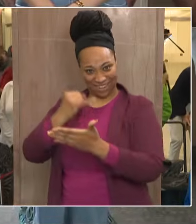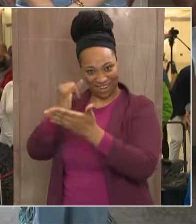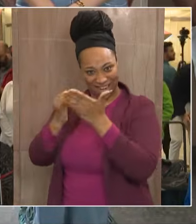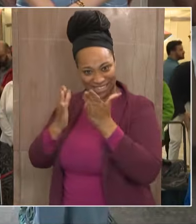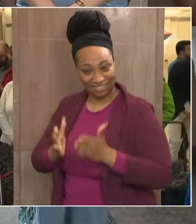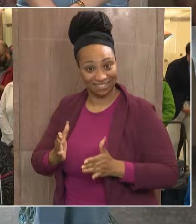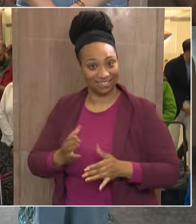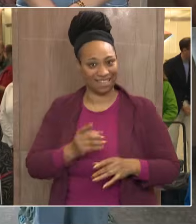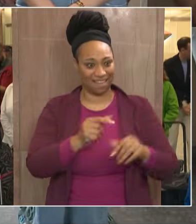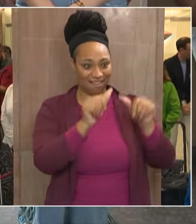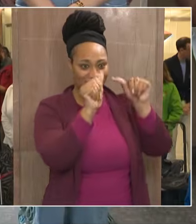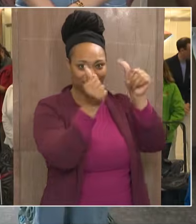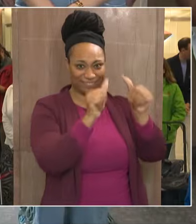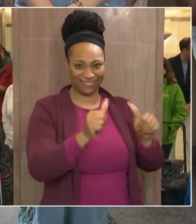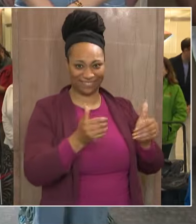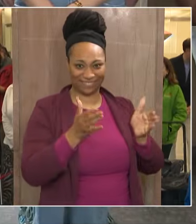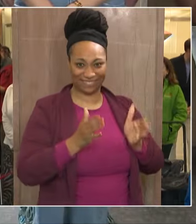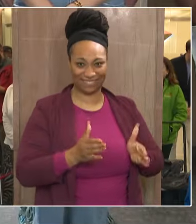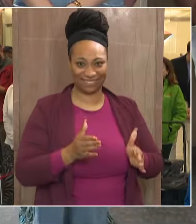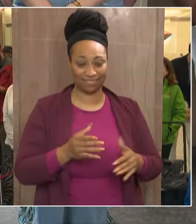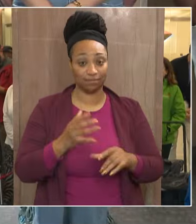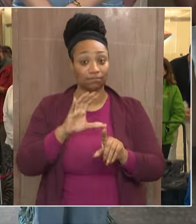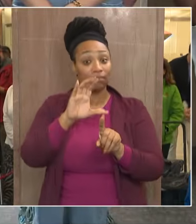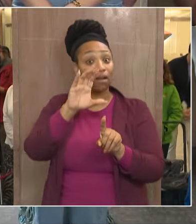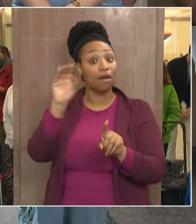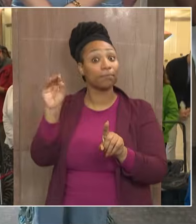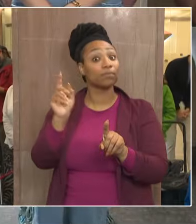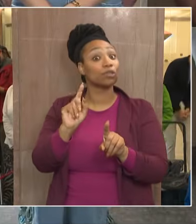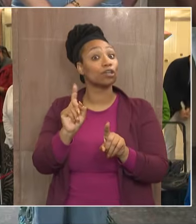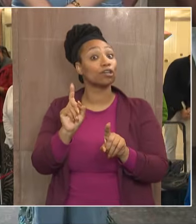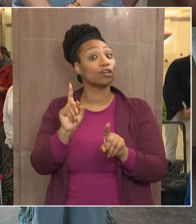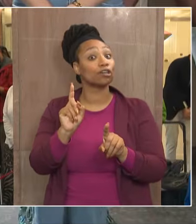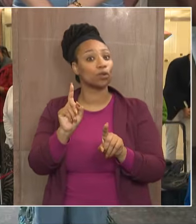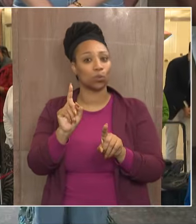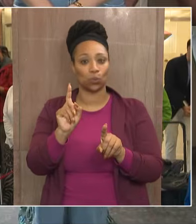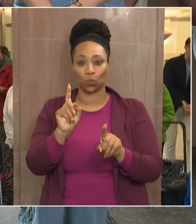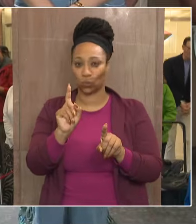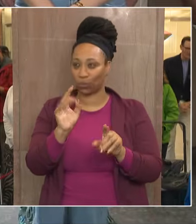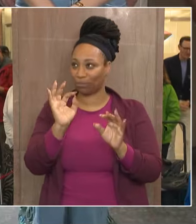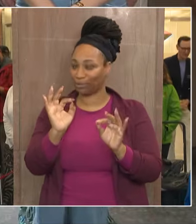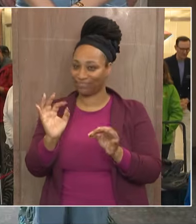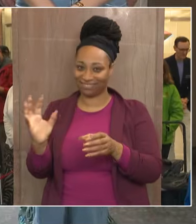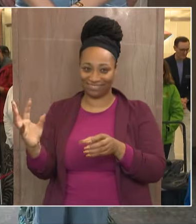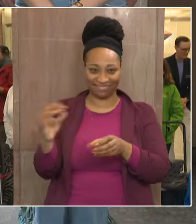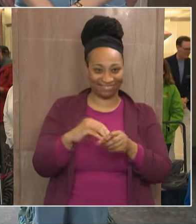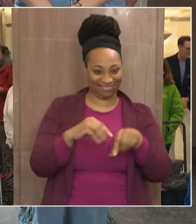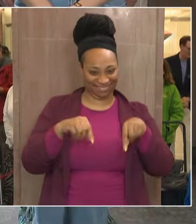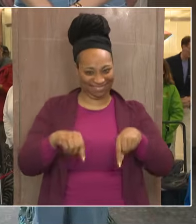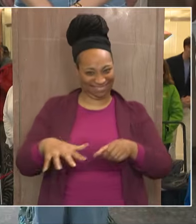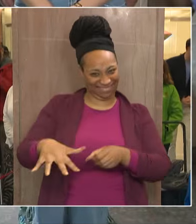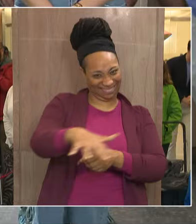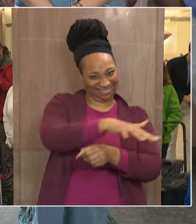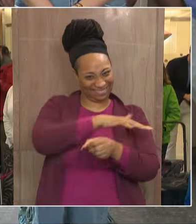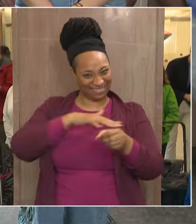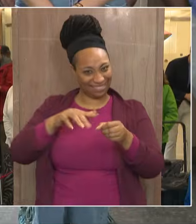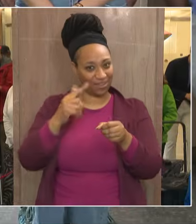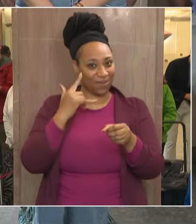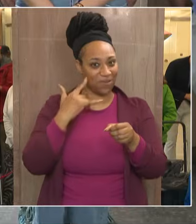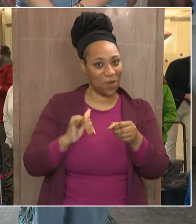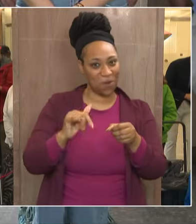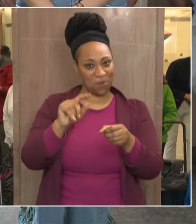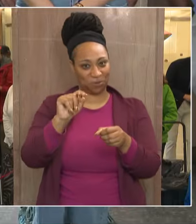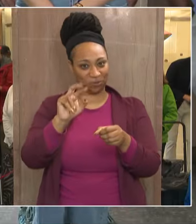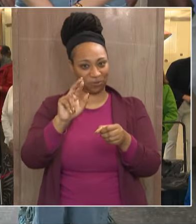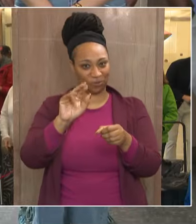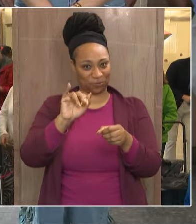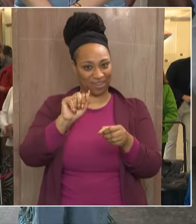is a proud member of the Golden Triangle Bid, and it is so exciting to see my artwork displayed just a few